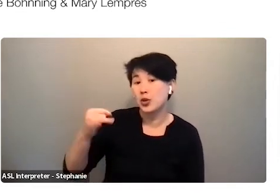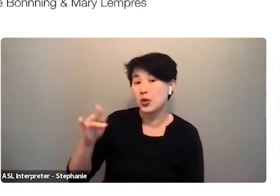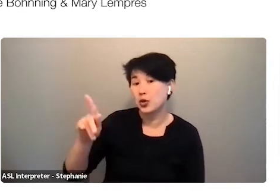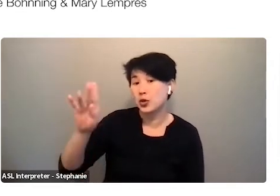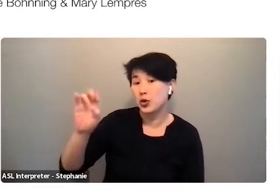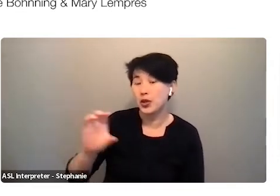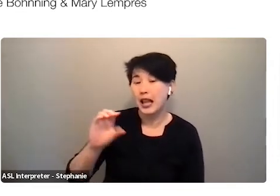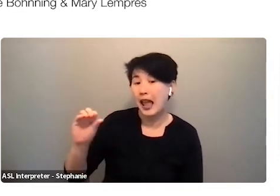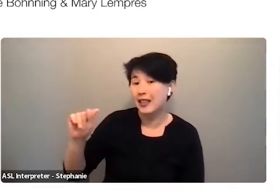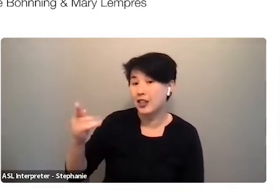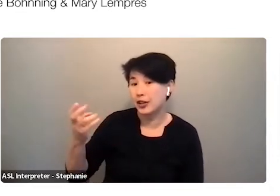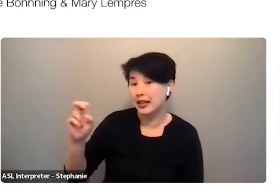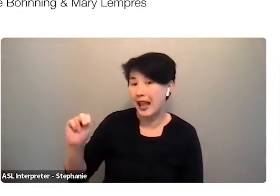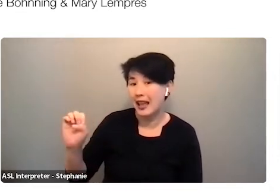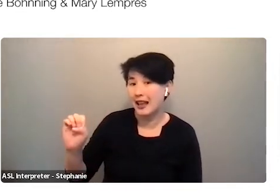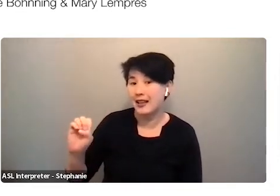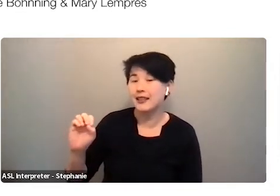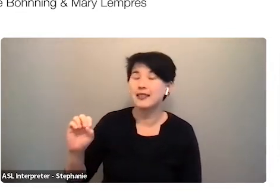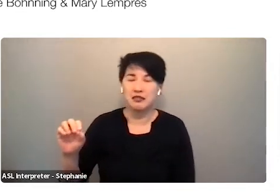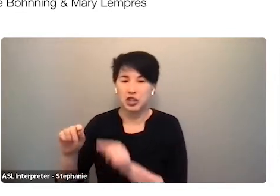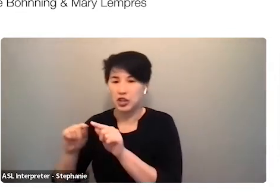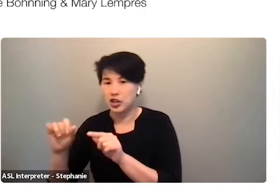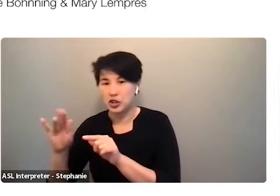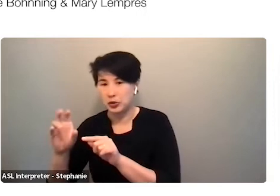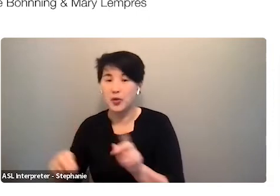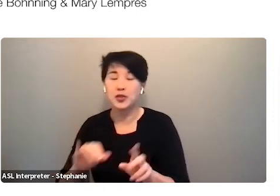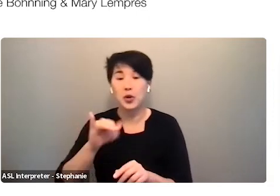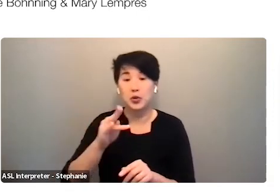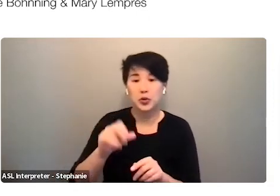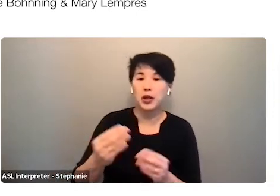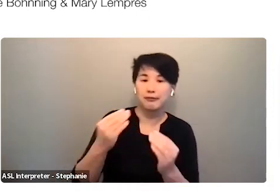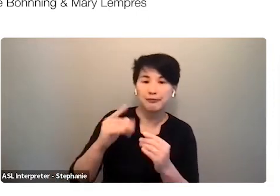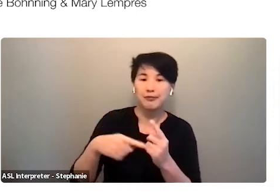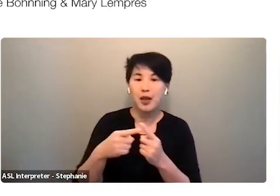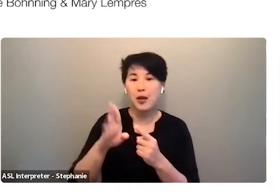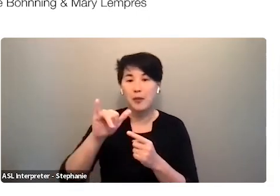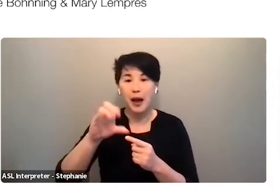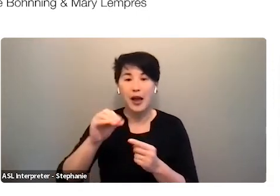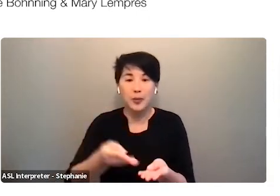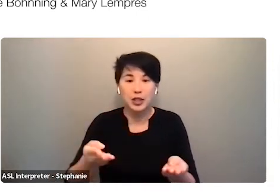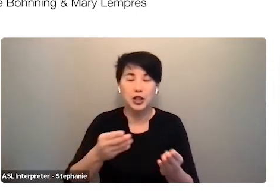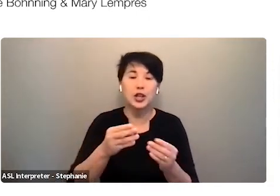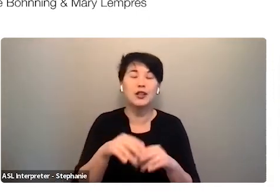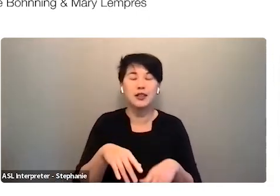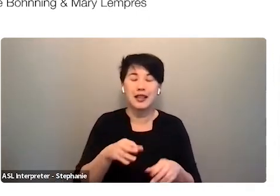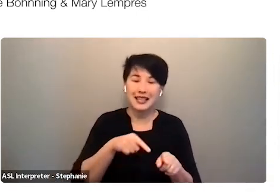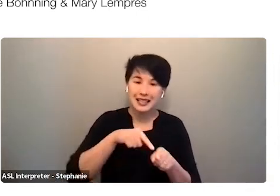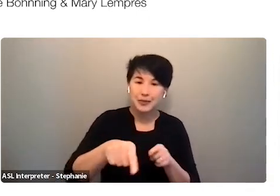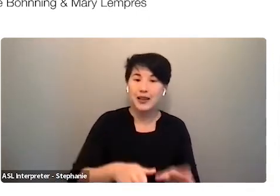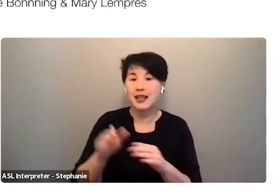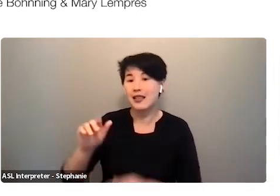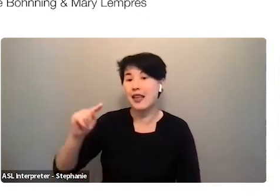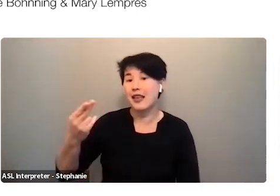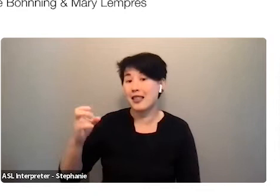Chiros. Julie for advising us a lot just on the biomaterial space, but then also Thean pushing us to